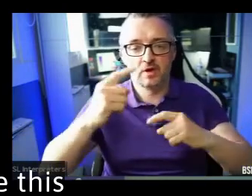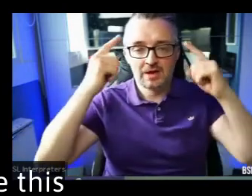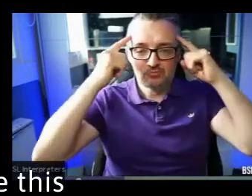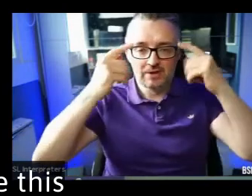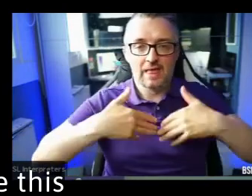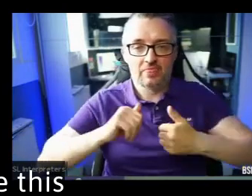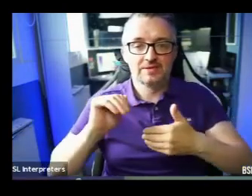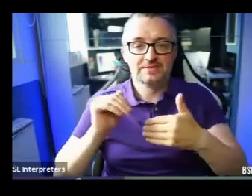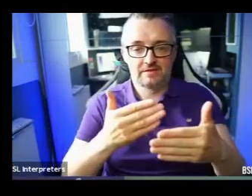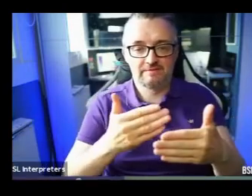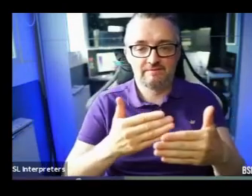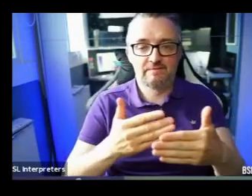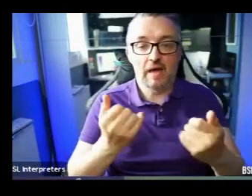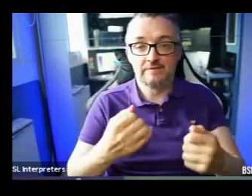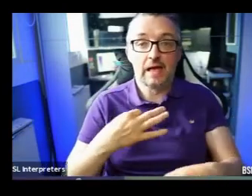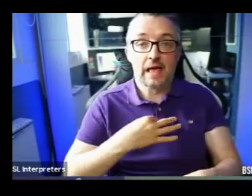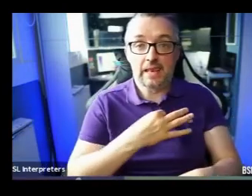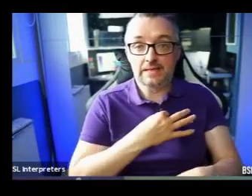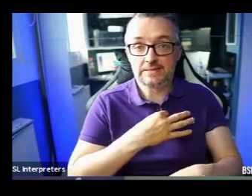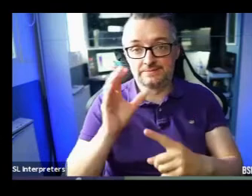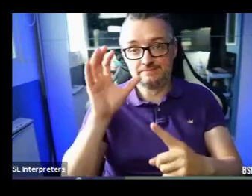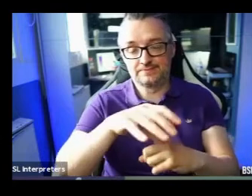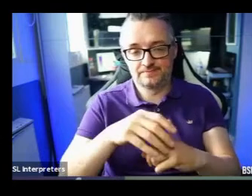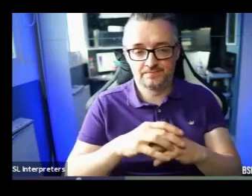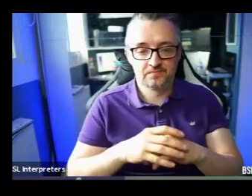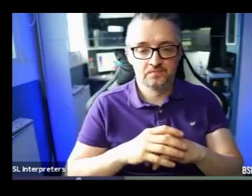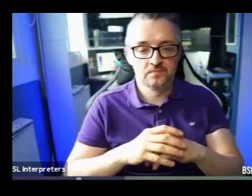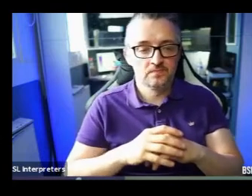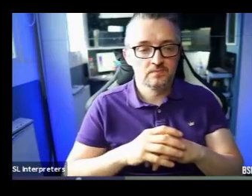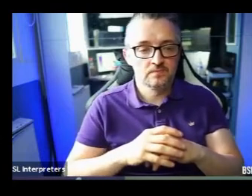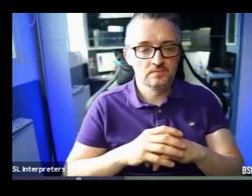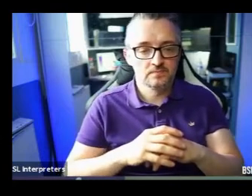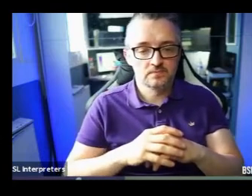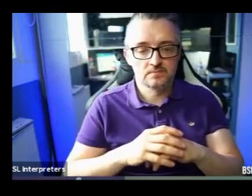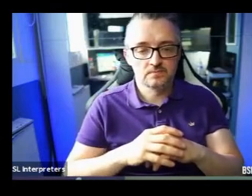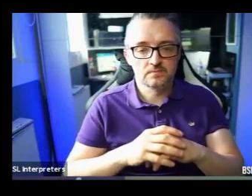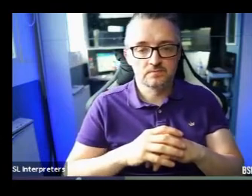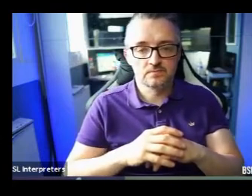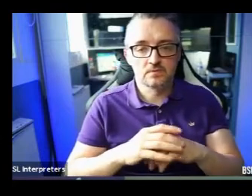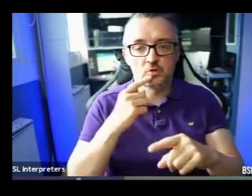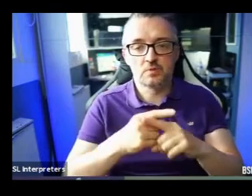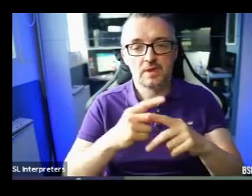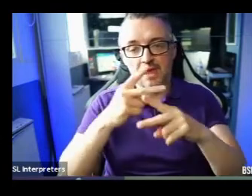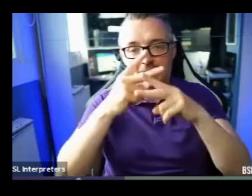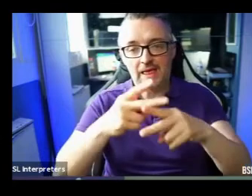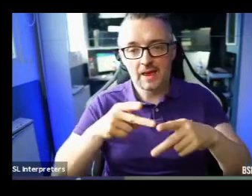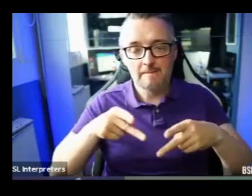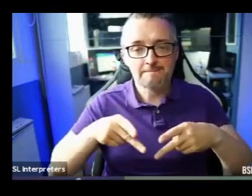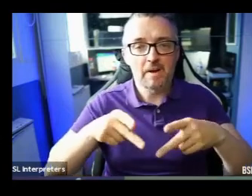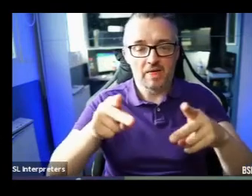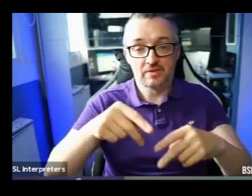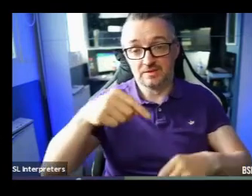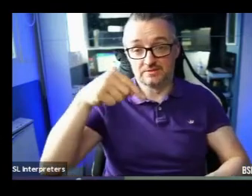health service and ultimately some brain health clinics. Now, what this looks like in terms of a care